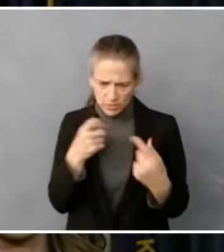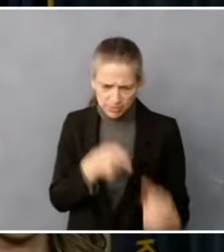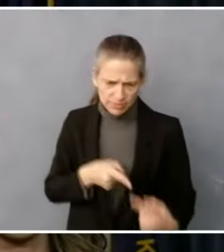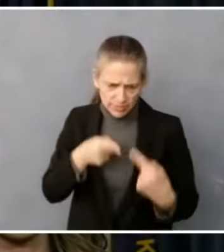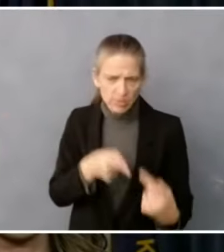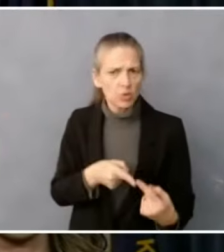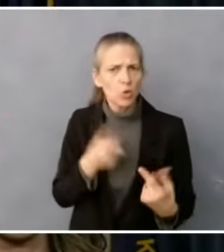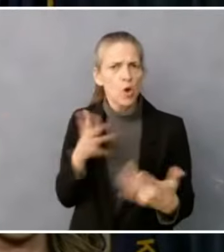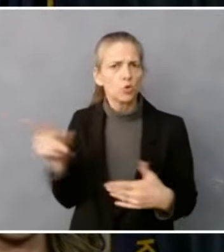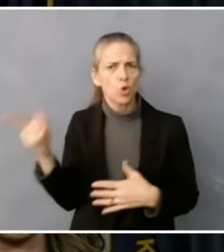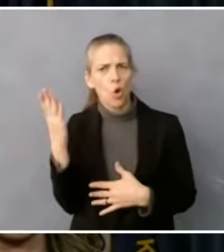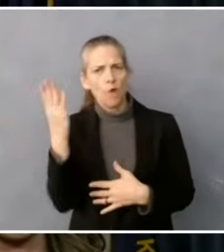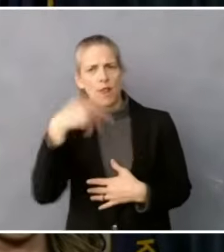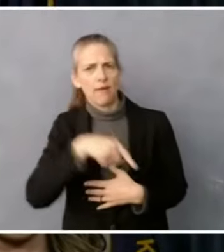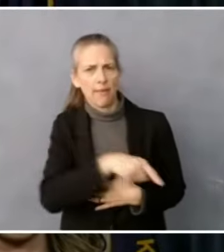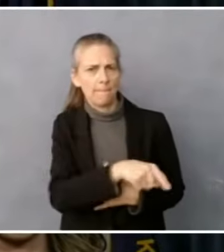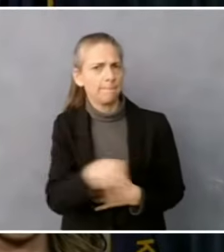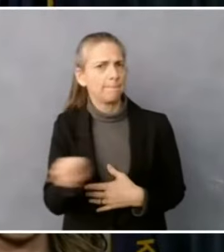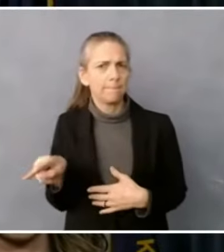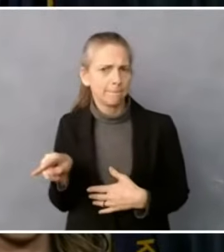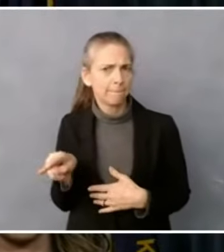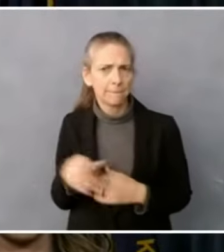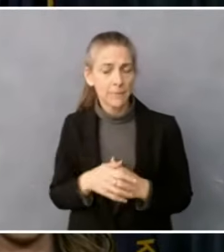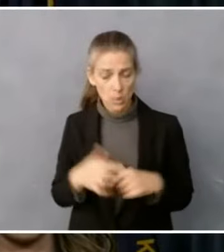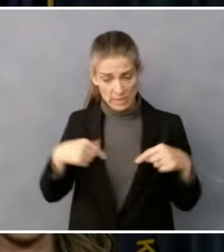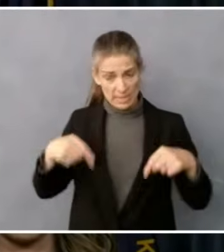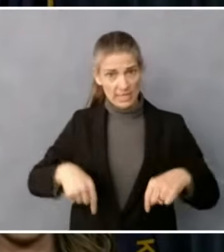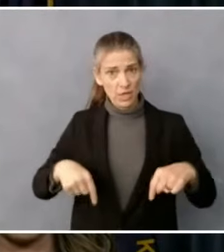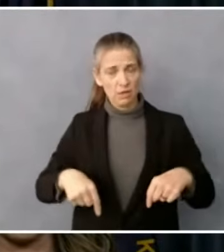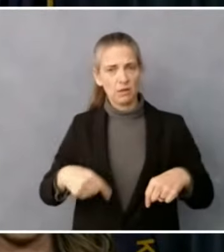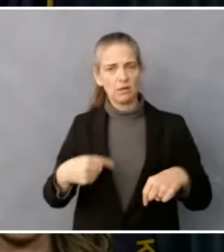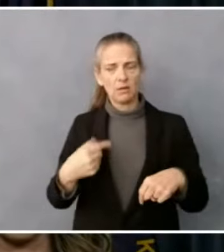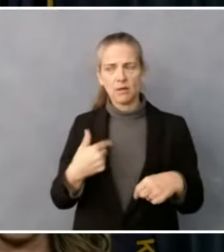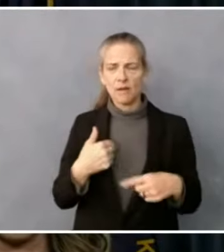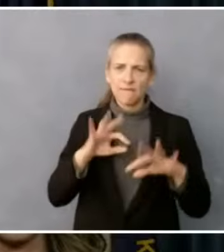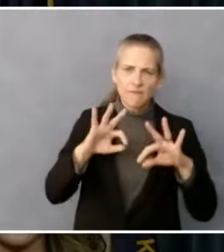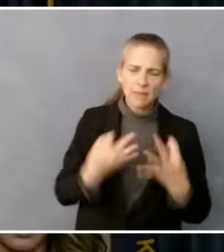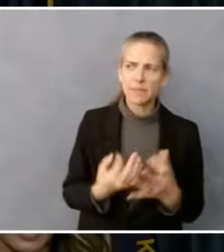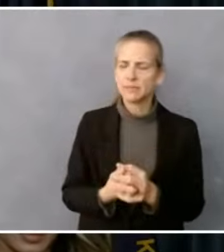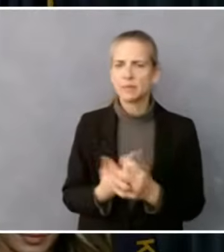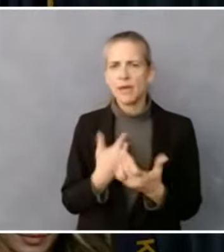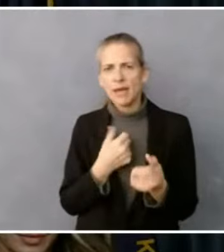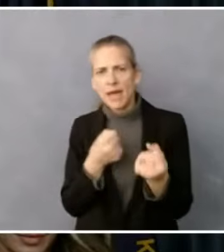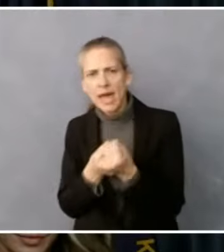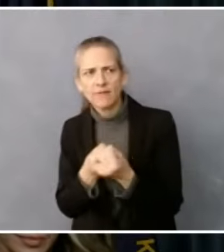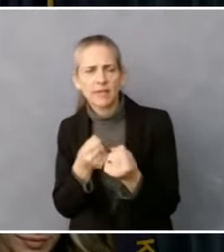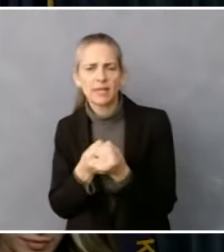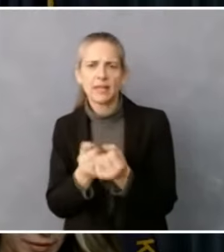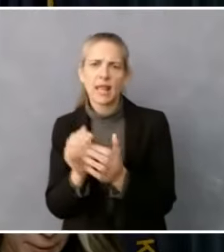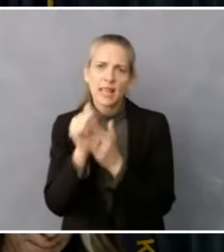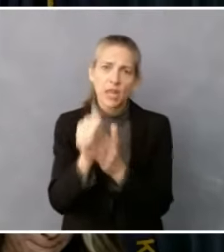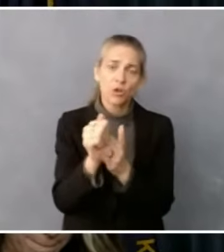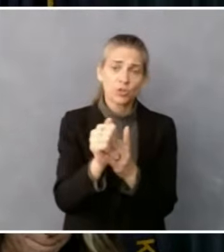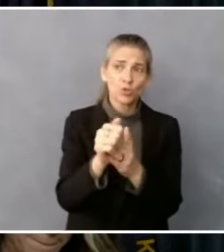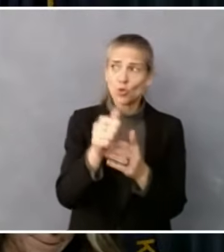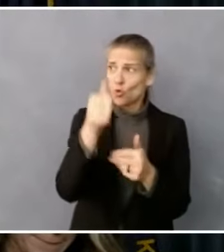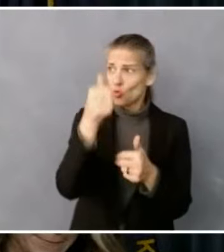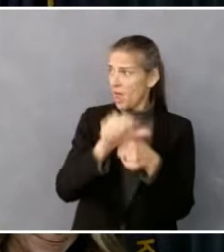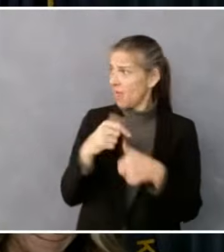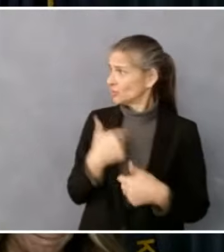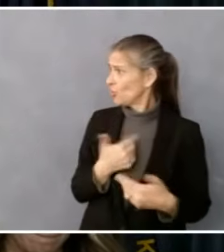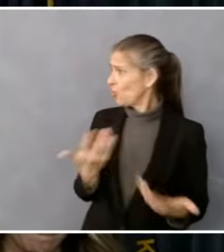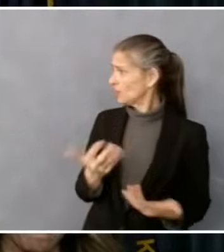today, families, advocates, and leaders, we are reminded that congenital heart disease is not rare,